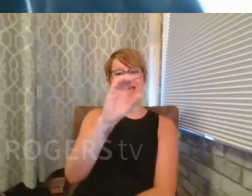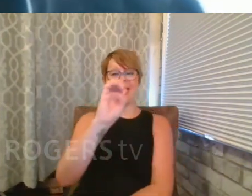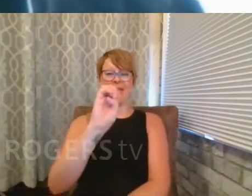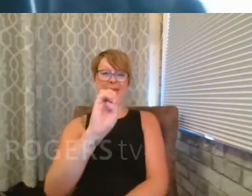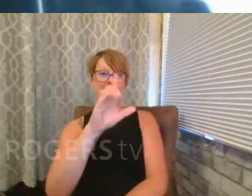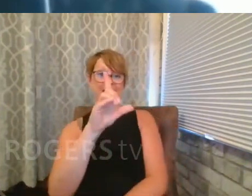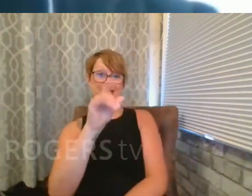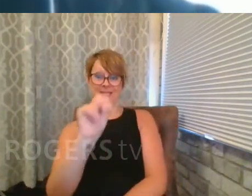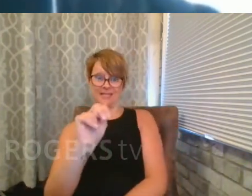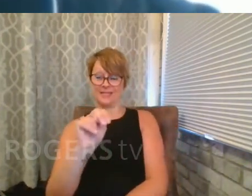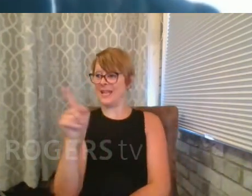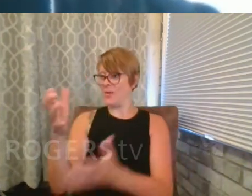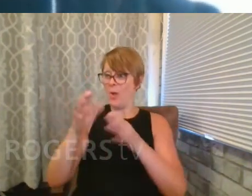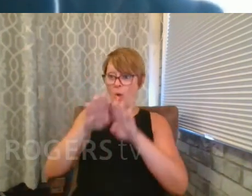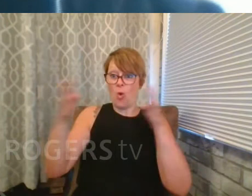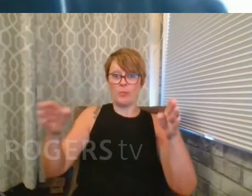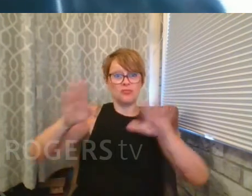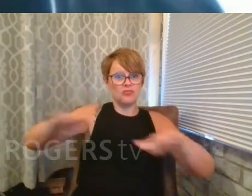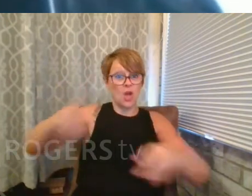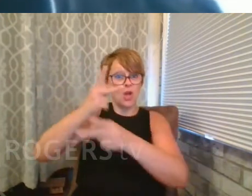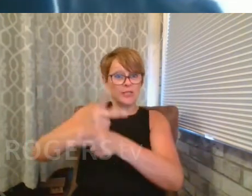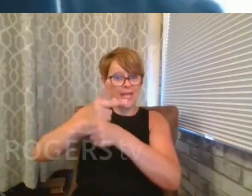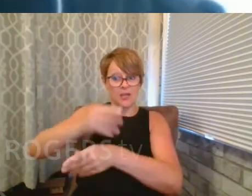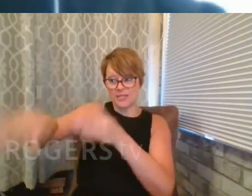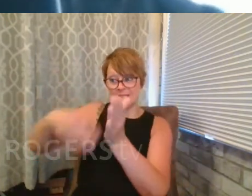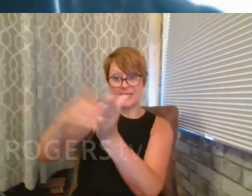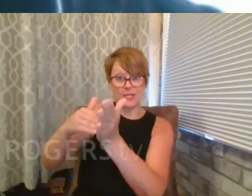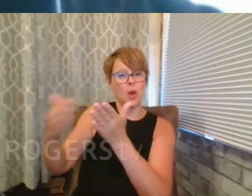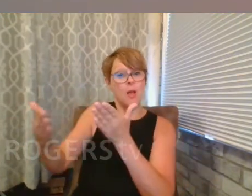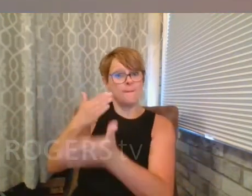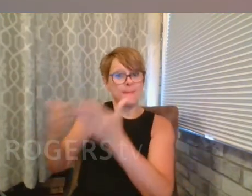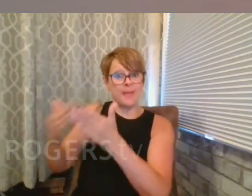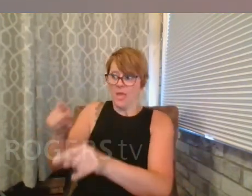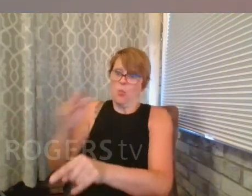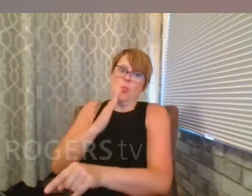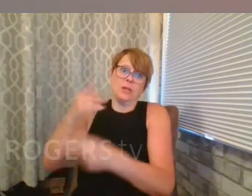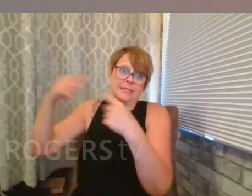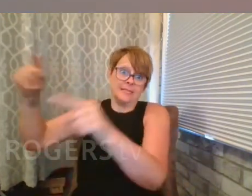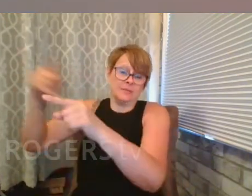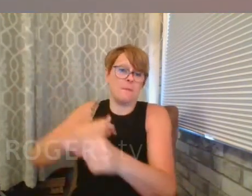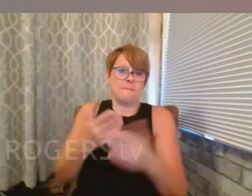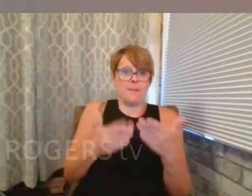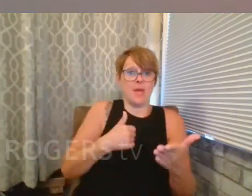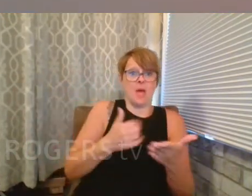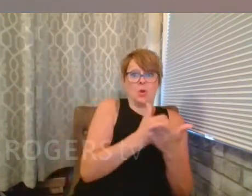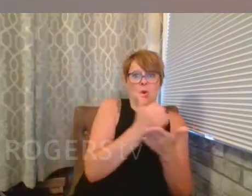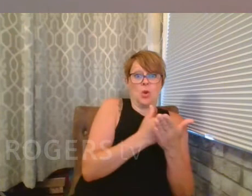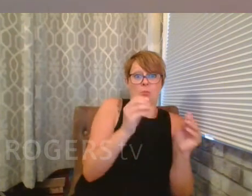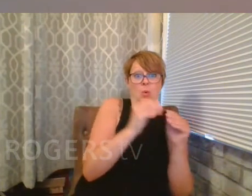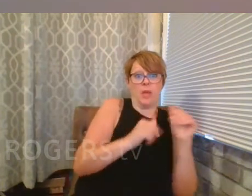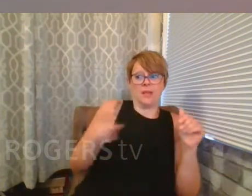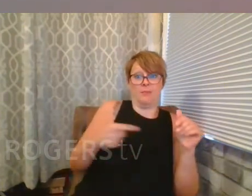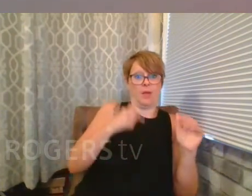not be successful, even though I might be earning more than him. But mm-hmm. I hope I'm earning more than him.